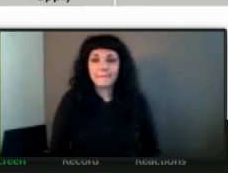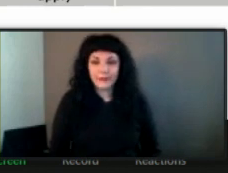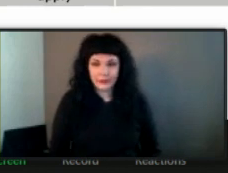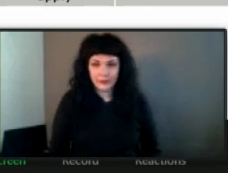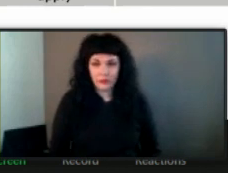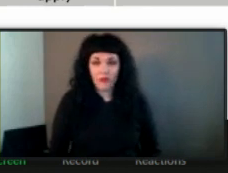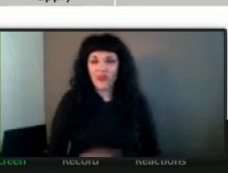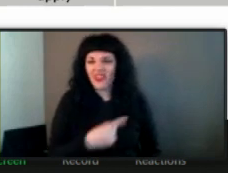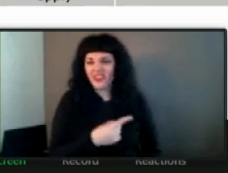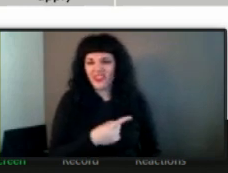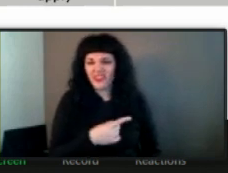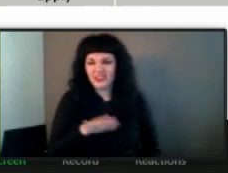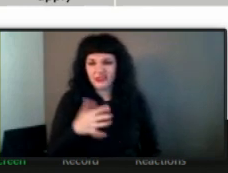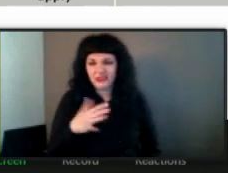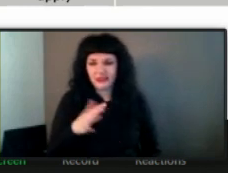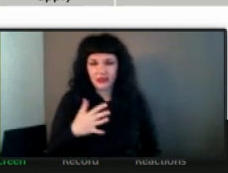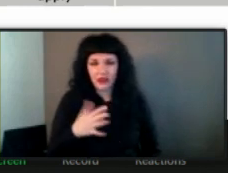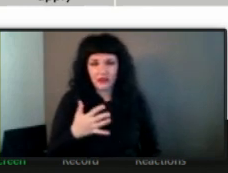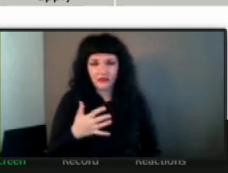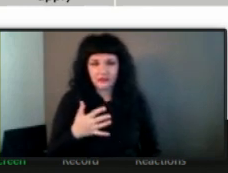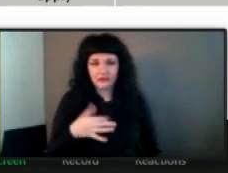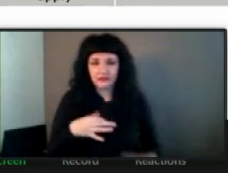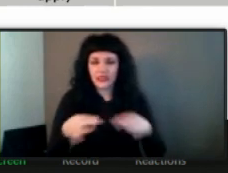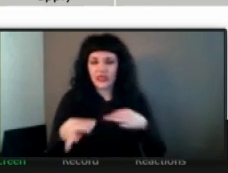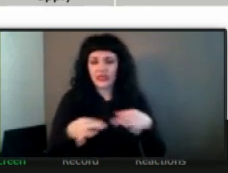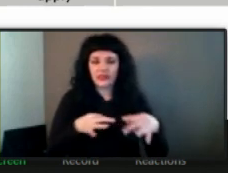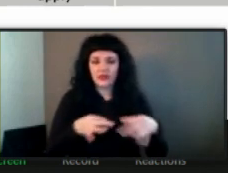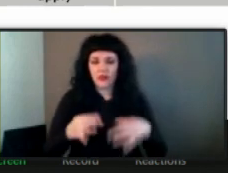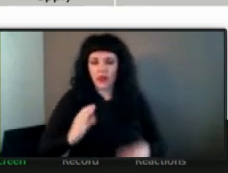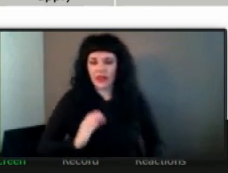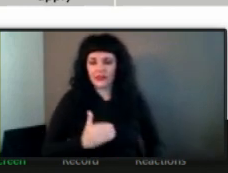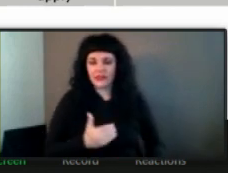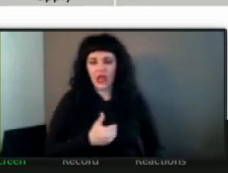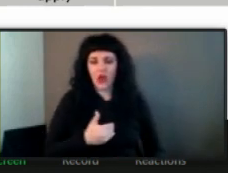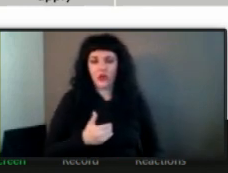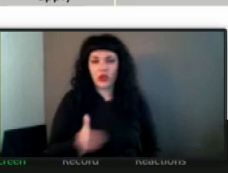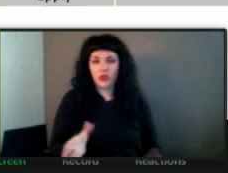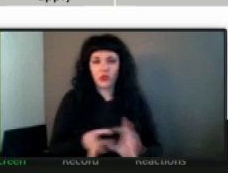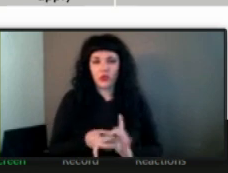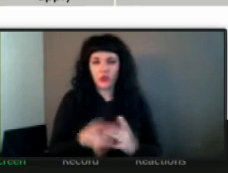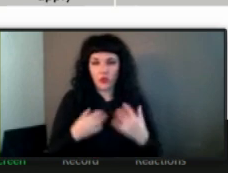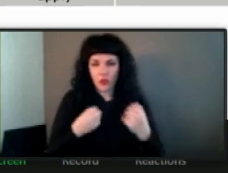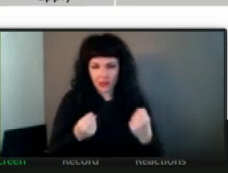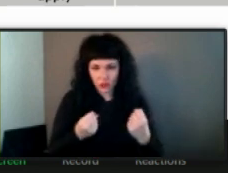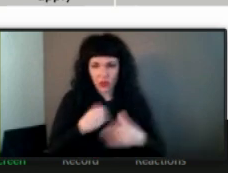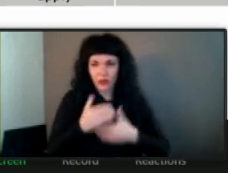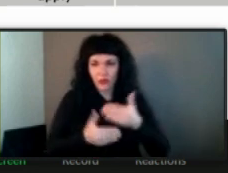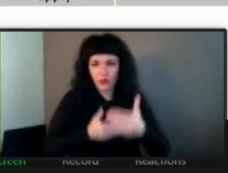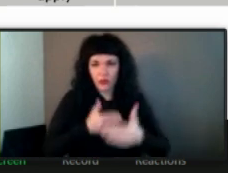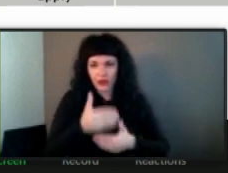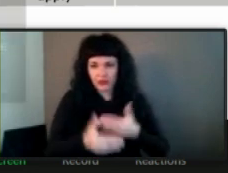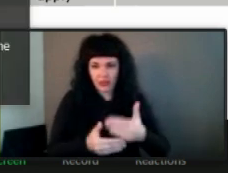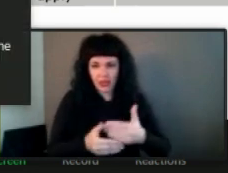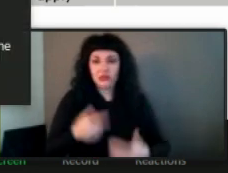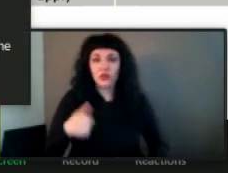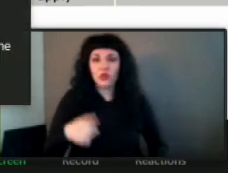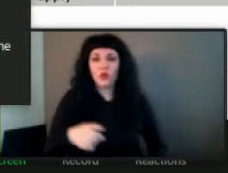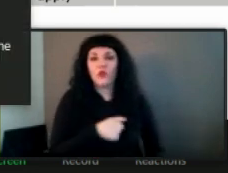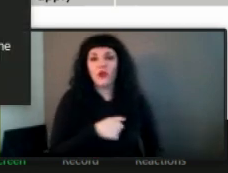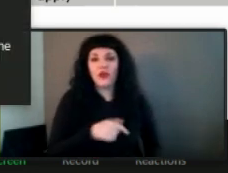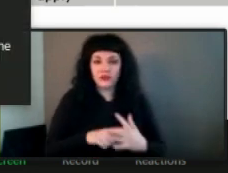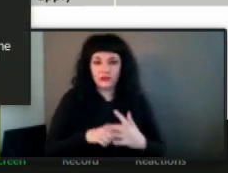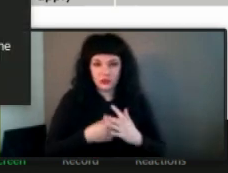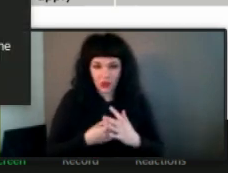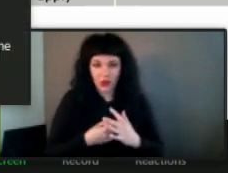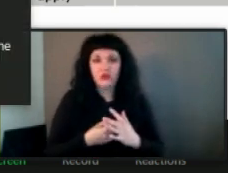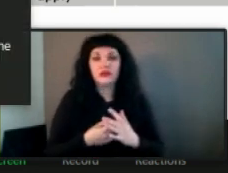This one just kind of goes through our restoration process. So yes, DTE, it's going to start back, and we have started back like in customers, but we do want to make a